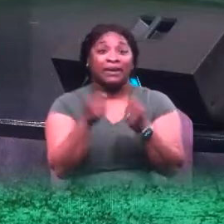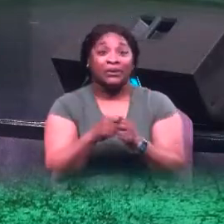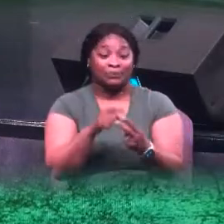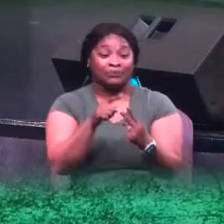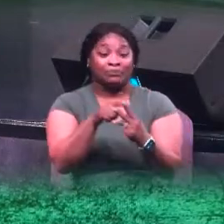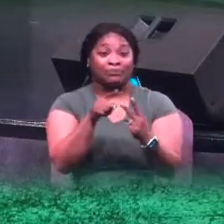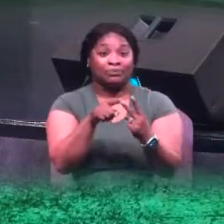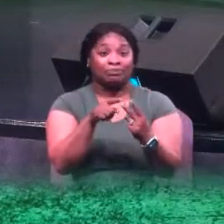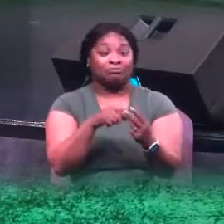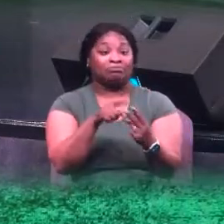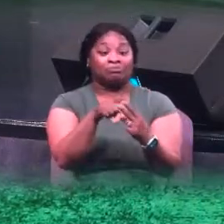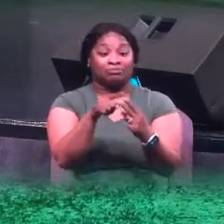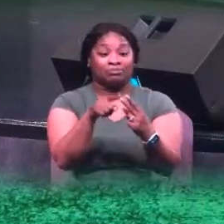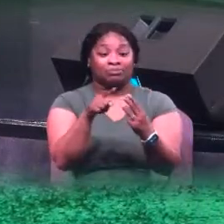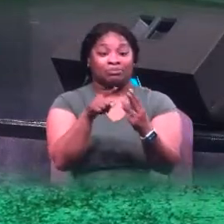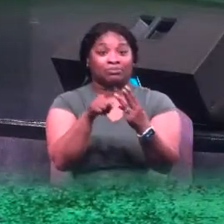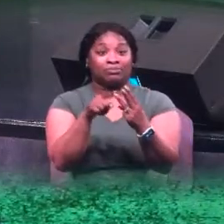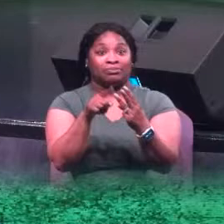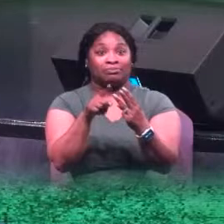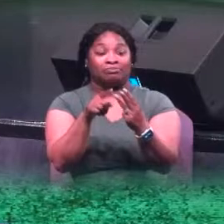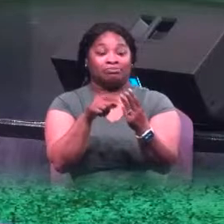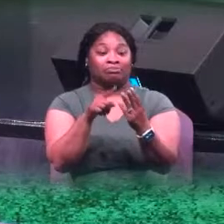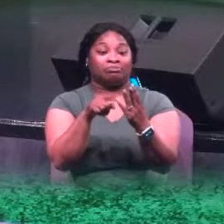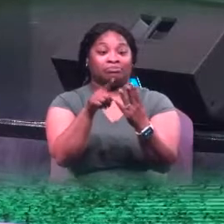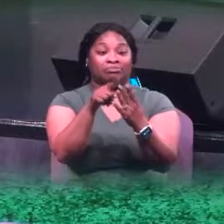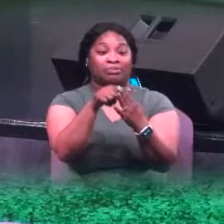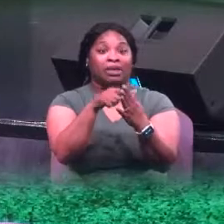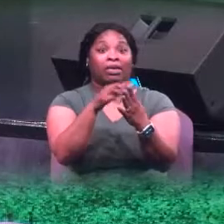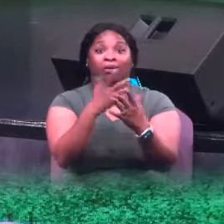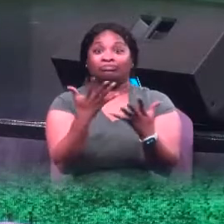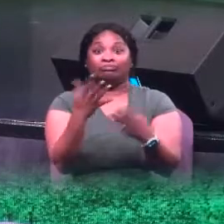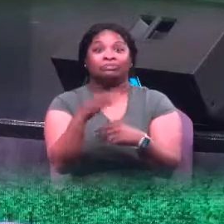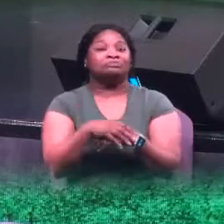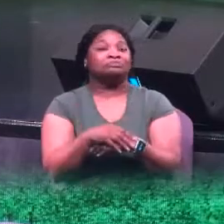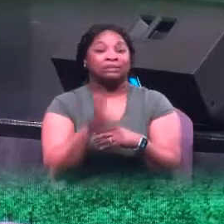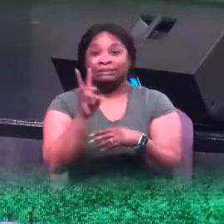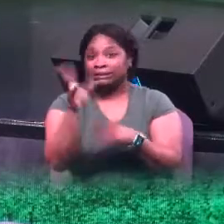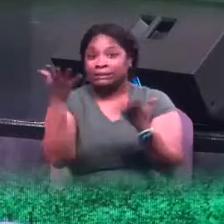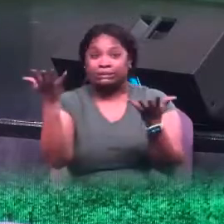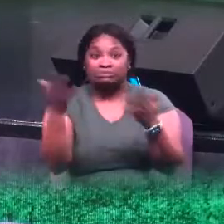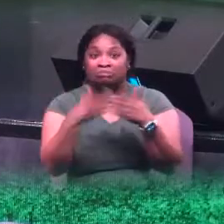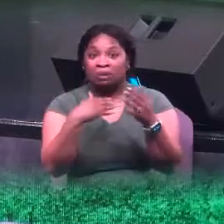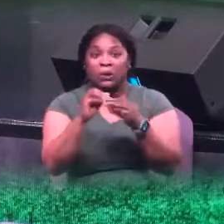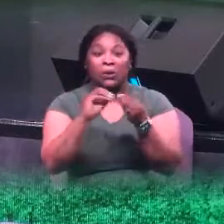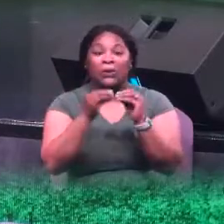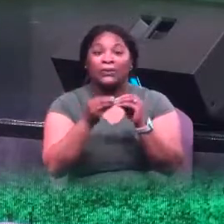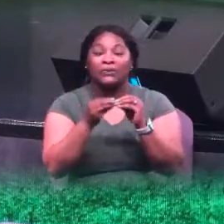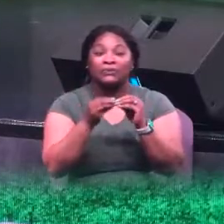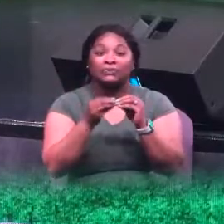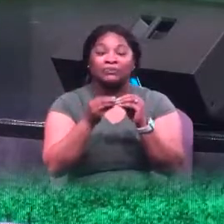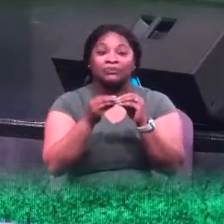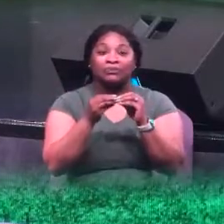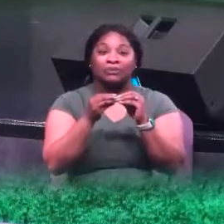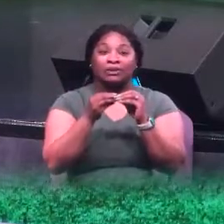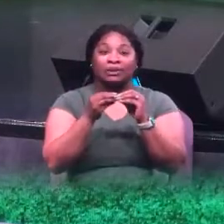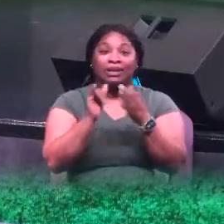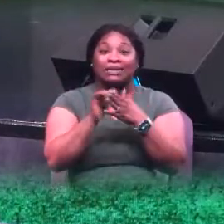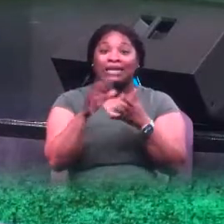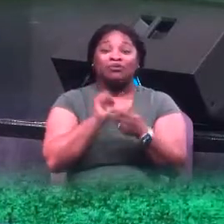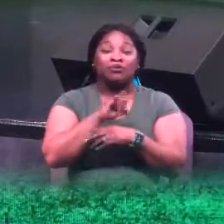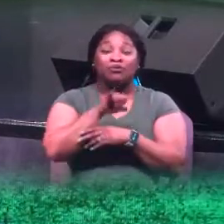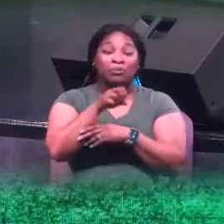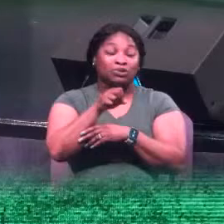And he got that from Joshua. Moses sends out the spies. He sends out a spy from every